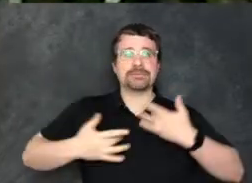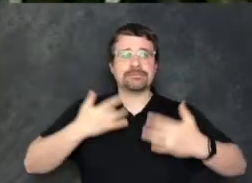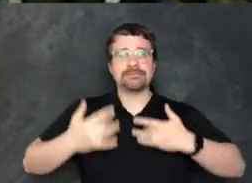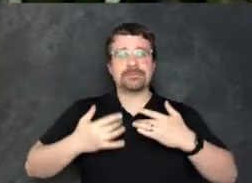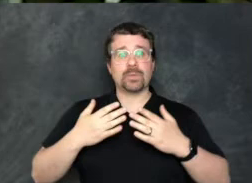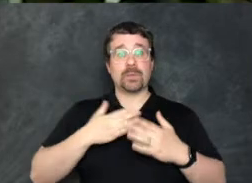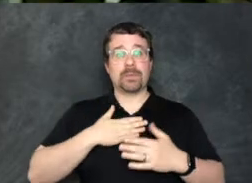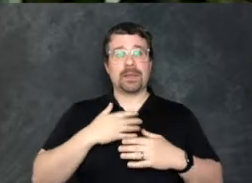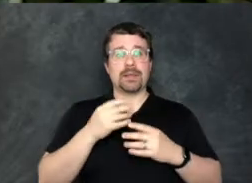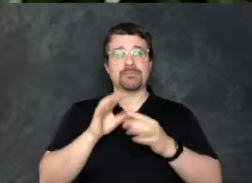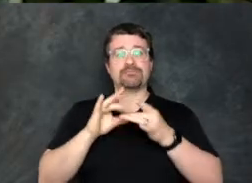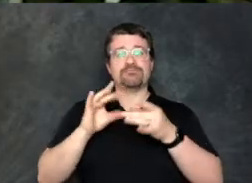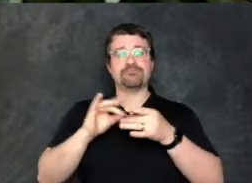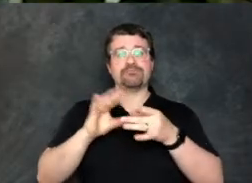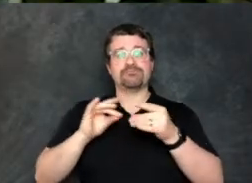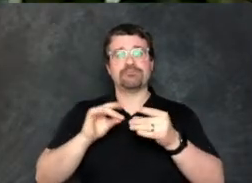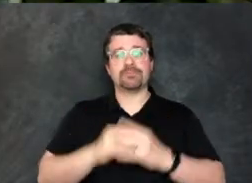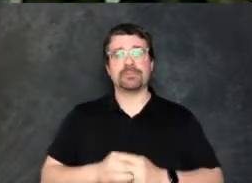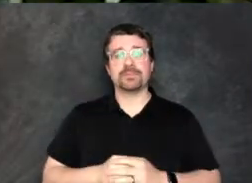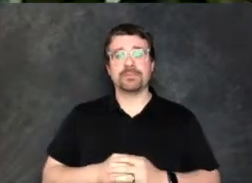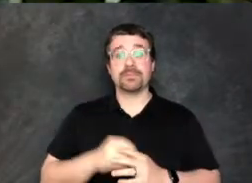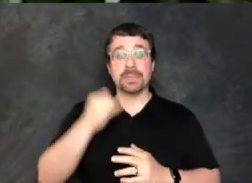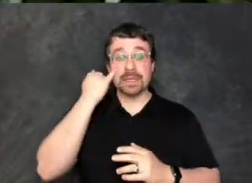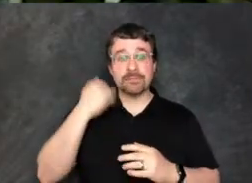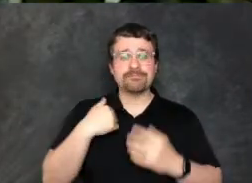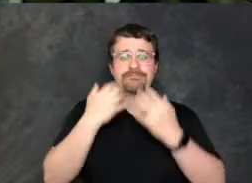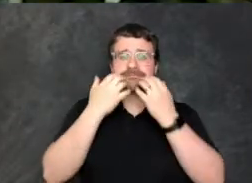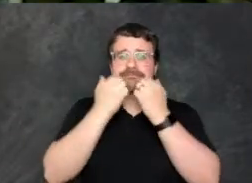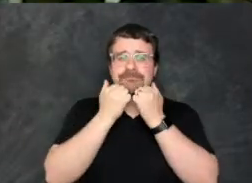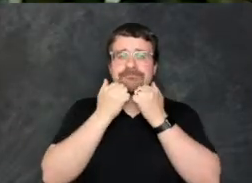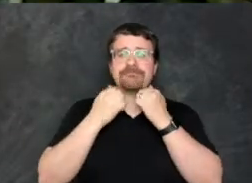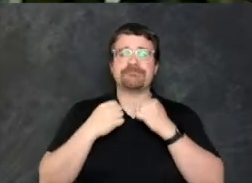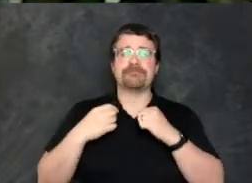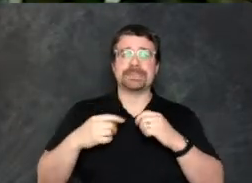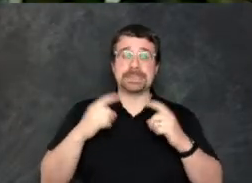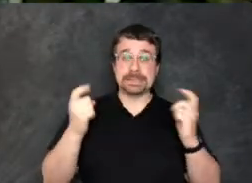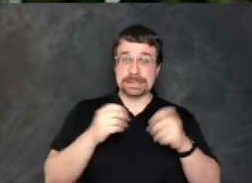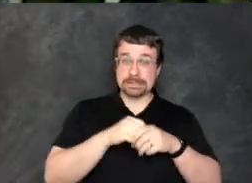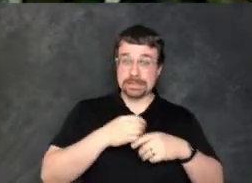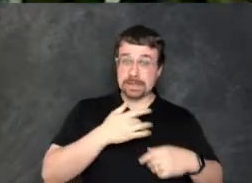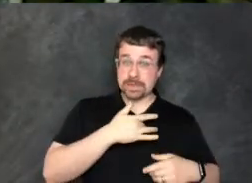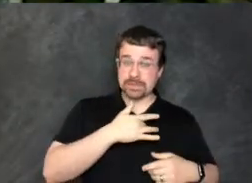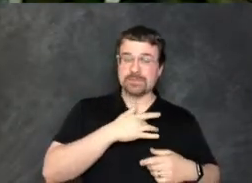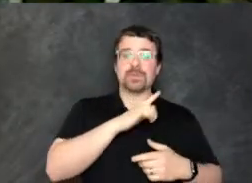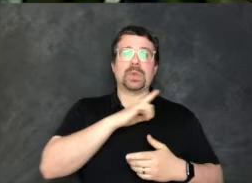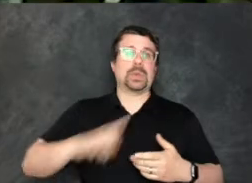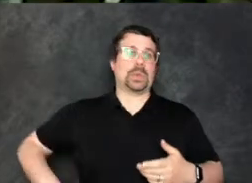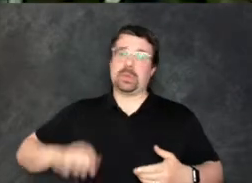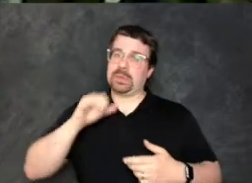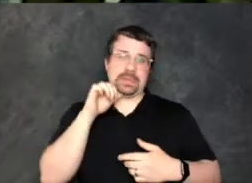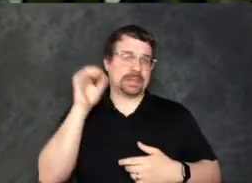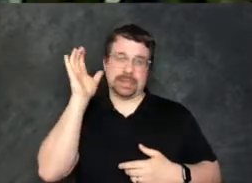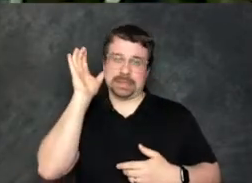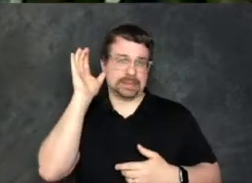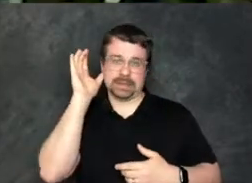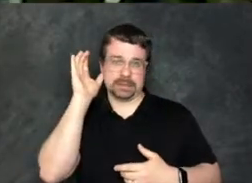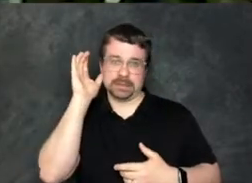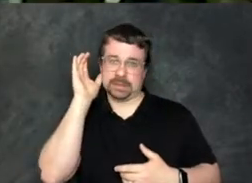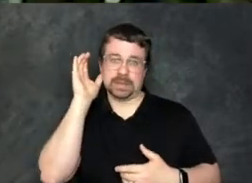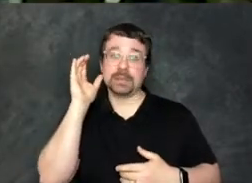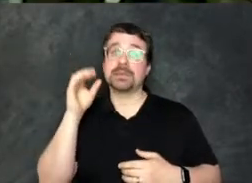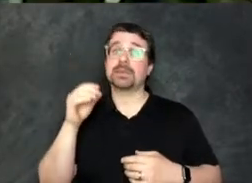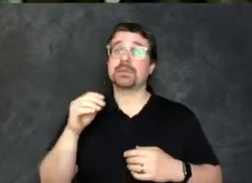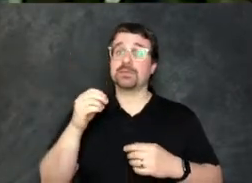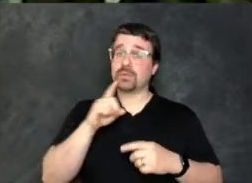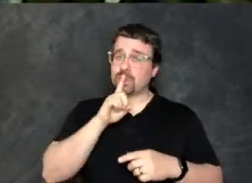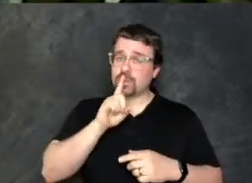him, and he was extolled with my tongue. If I had cherished iniquity in my heart, the Lord would